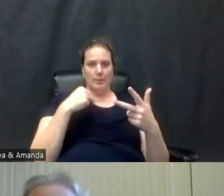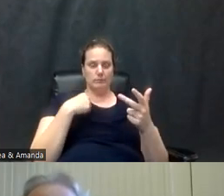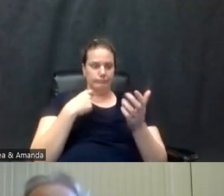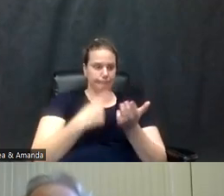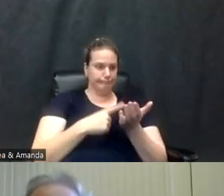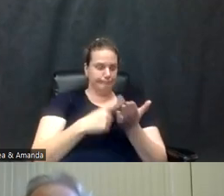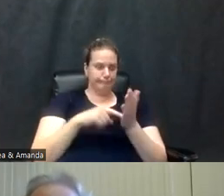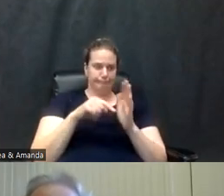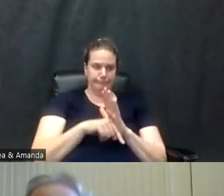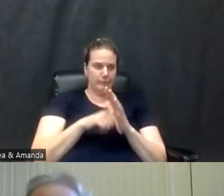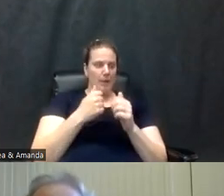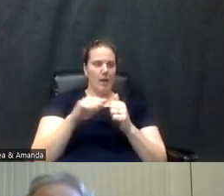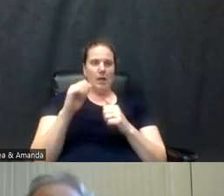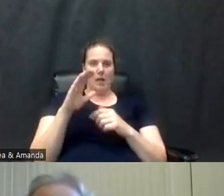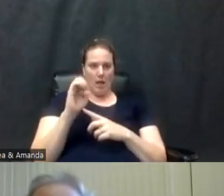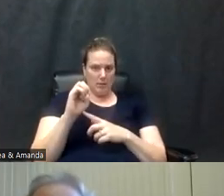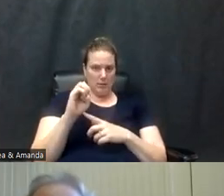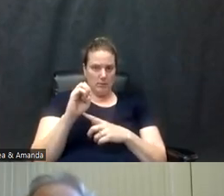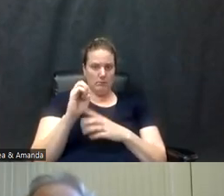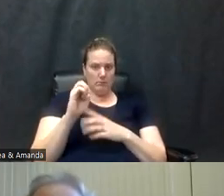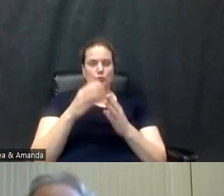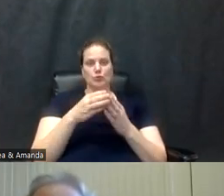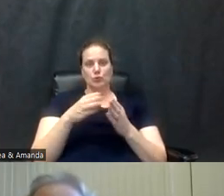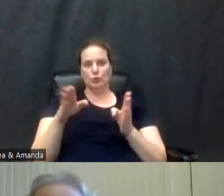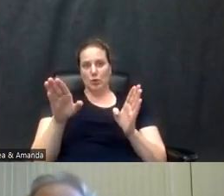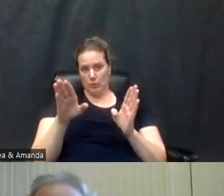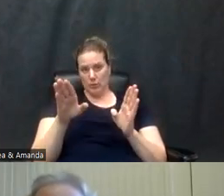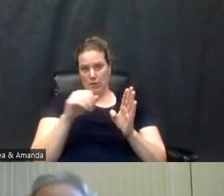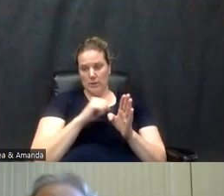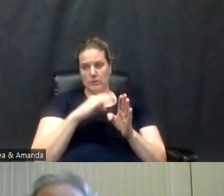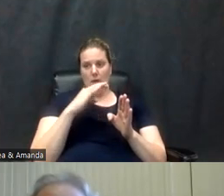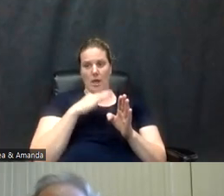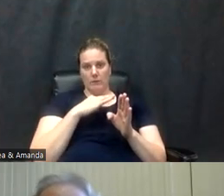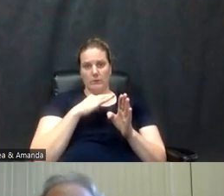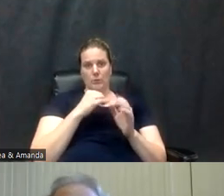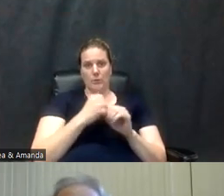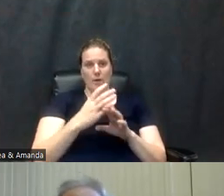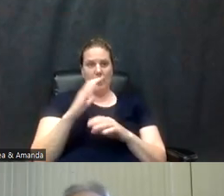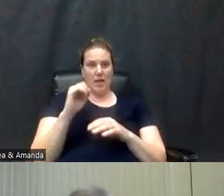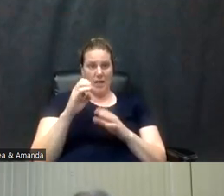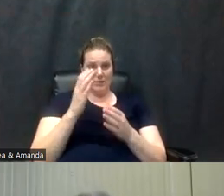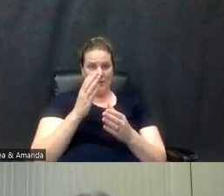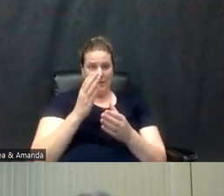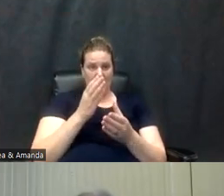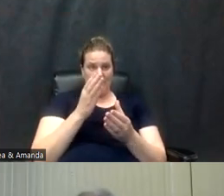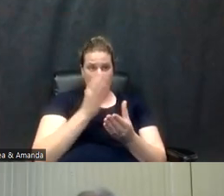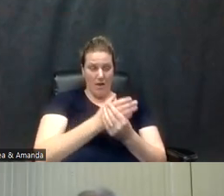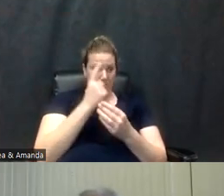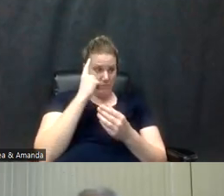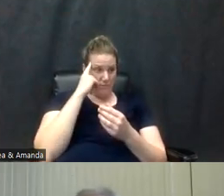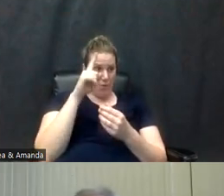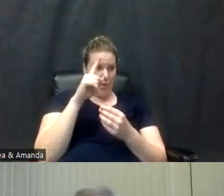hearing about any one of the cases. Generally, the staff is preparing a case file for the board to review